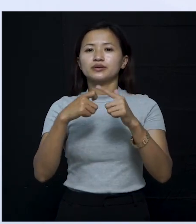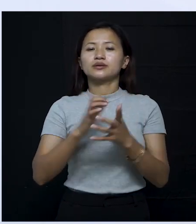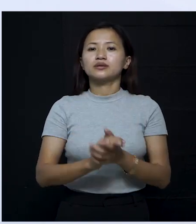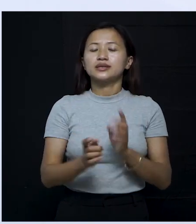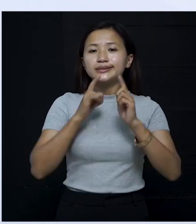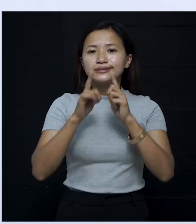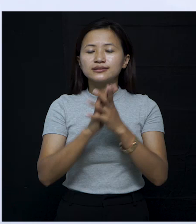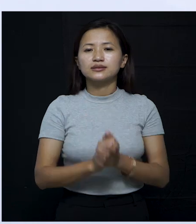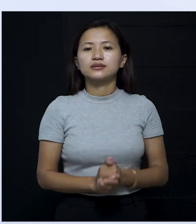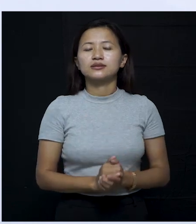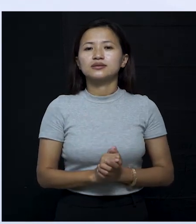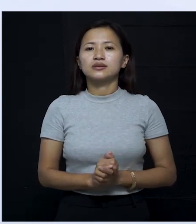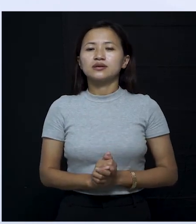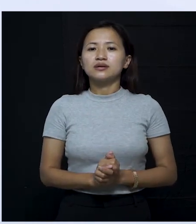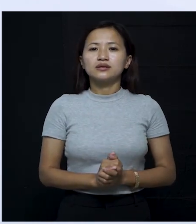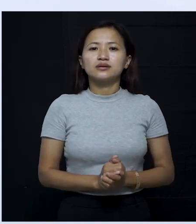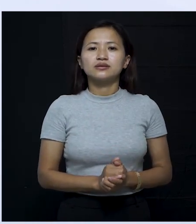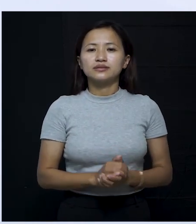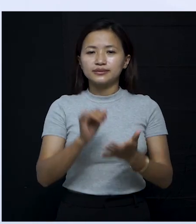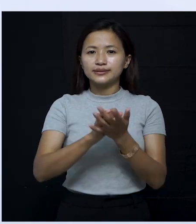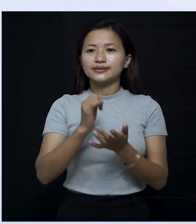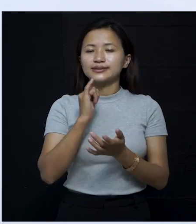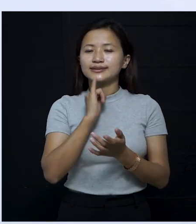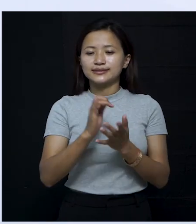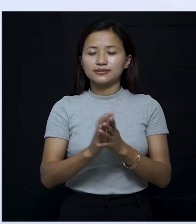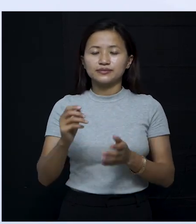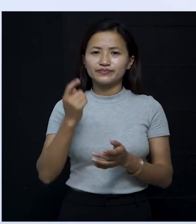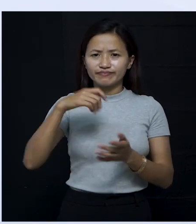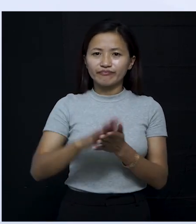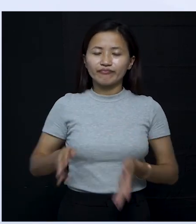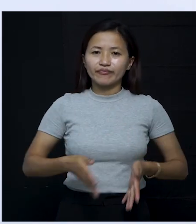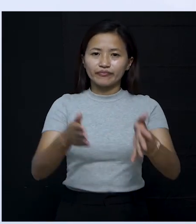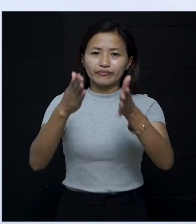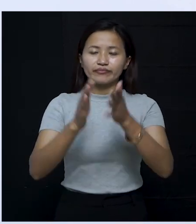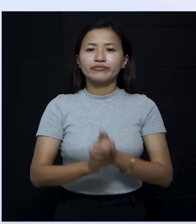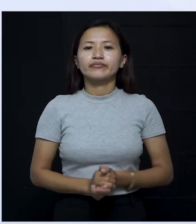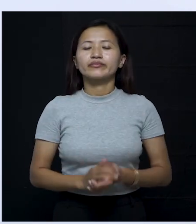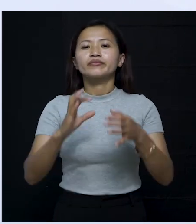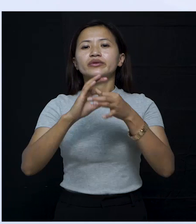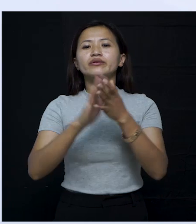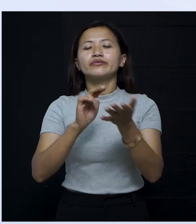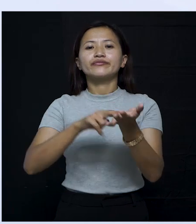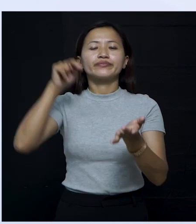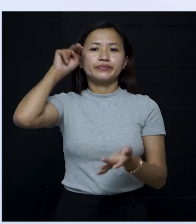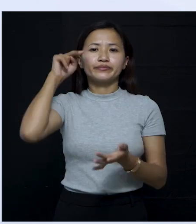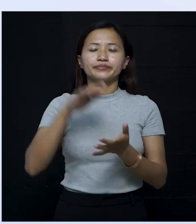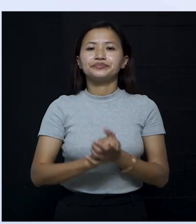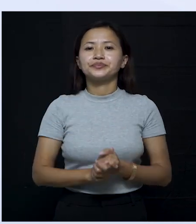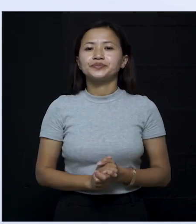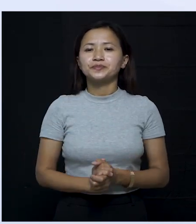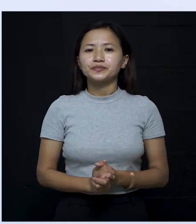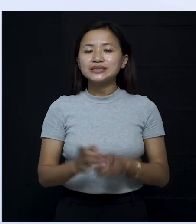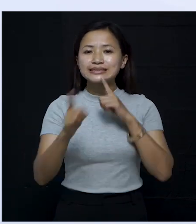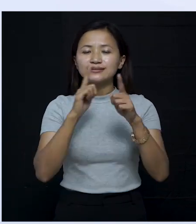be discussing will be, that is the rivers, okay? The rivers of Nagaland. We will